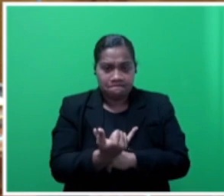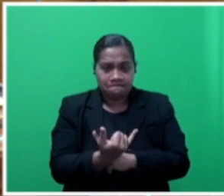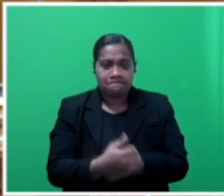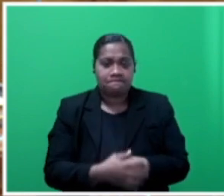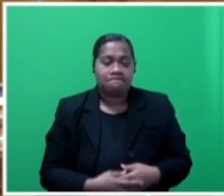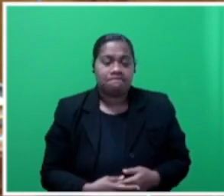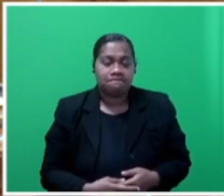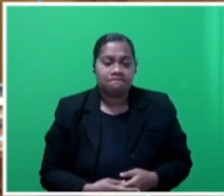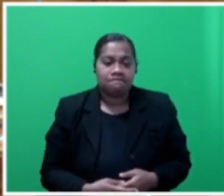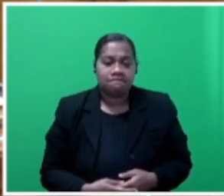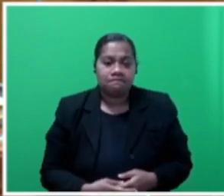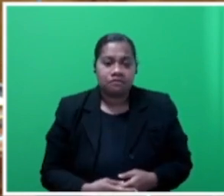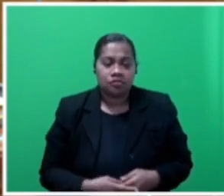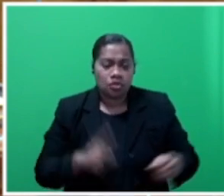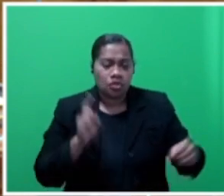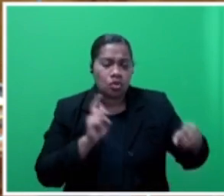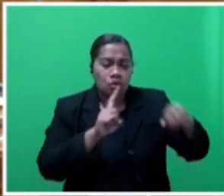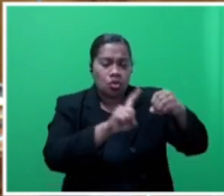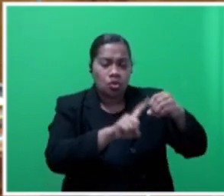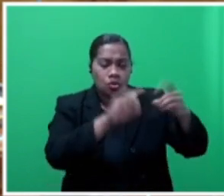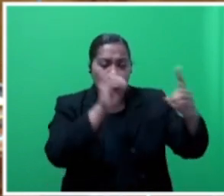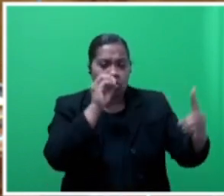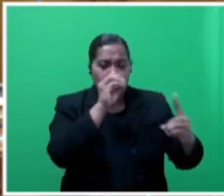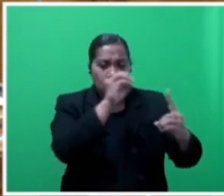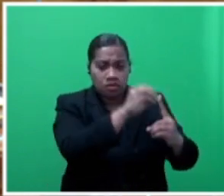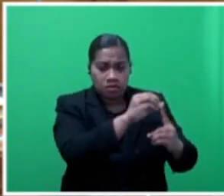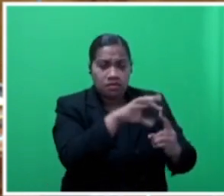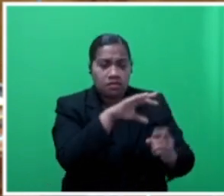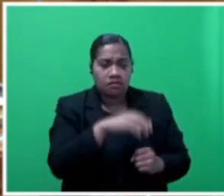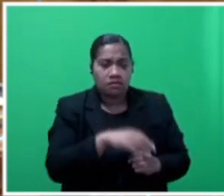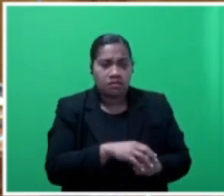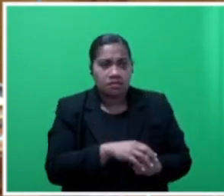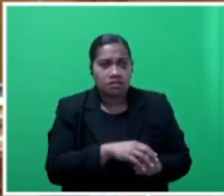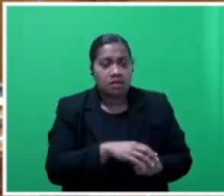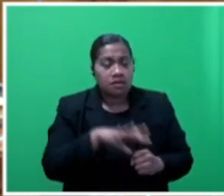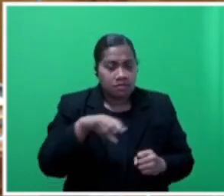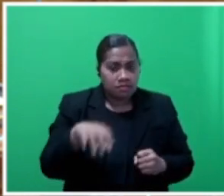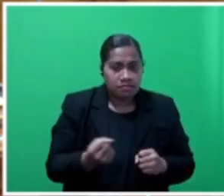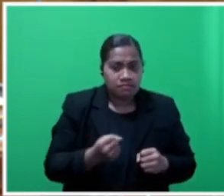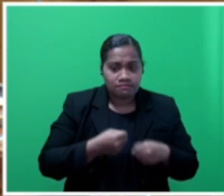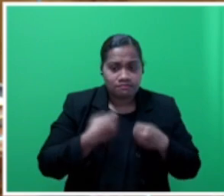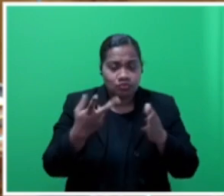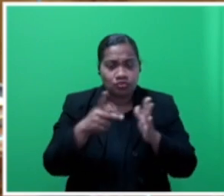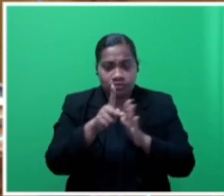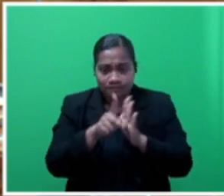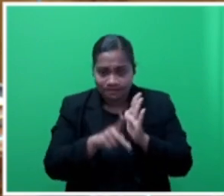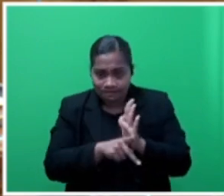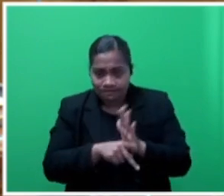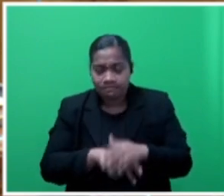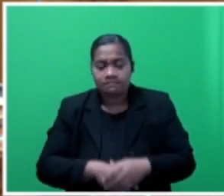The goals and objectives must be prescribed by policies and be within reach of the country's